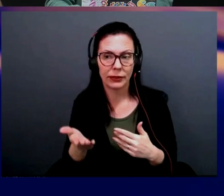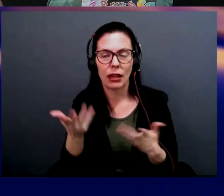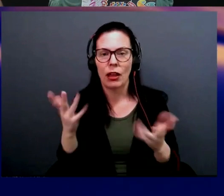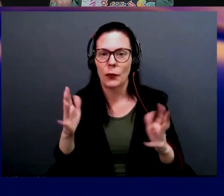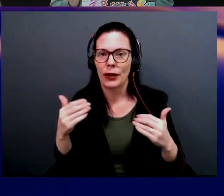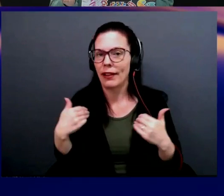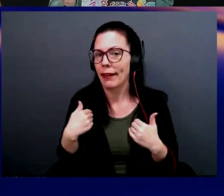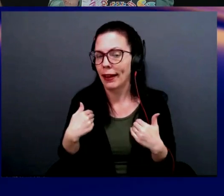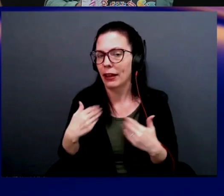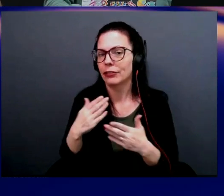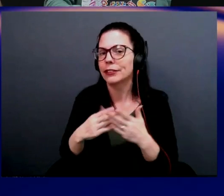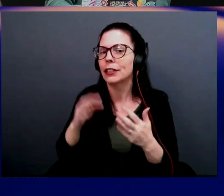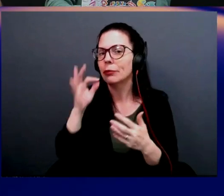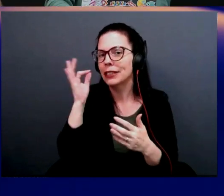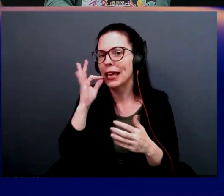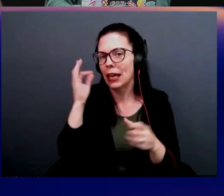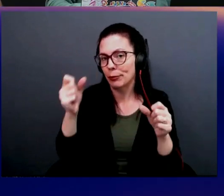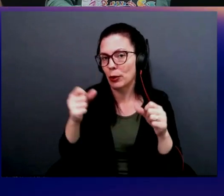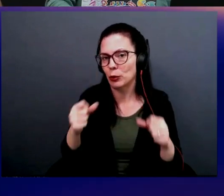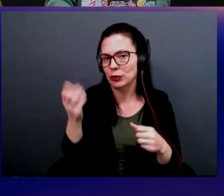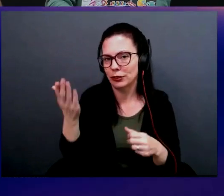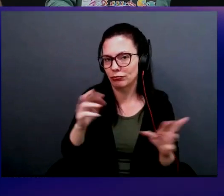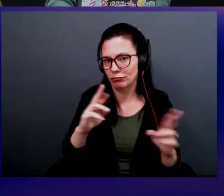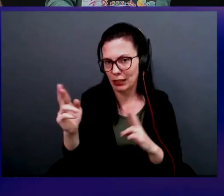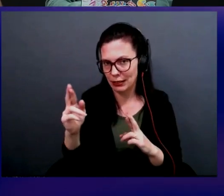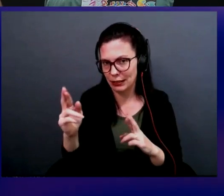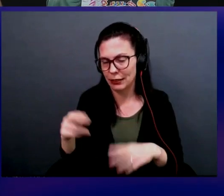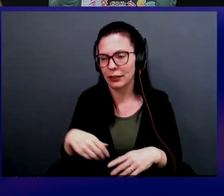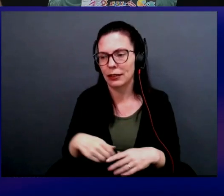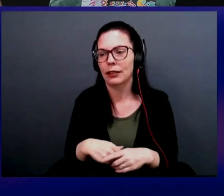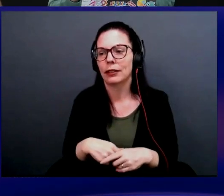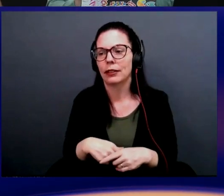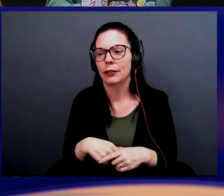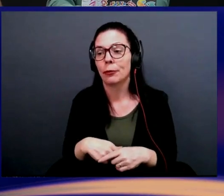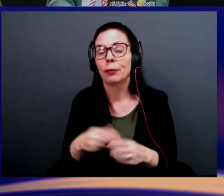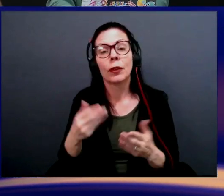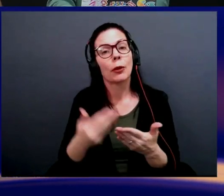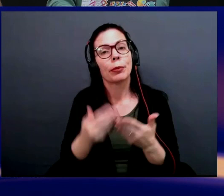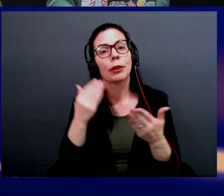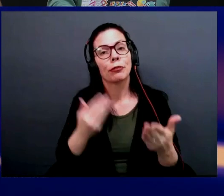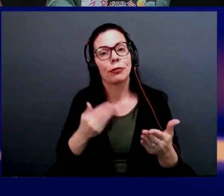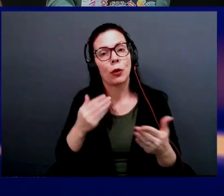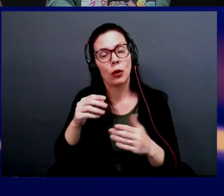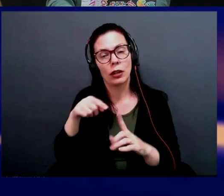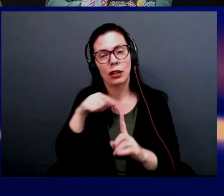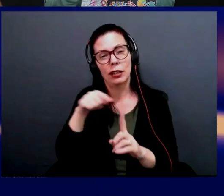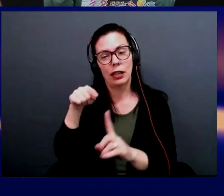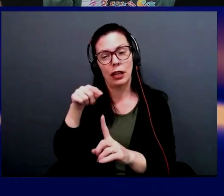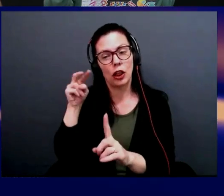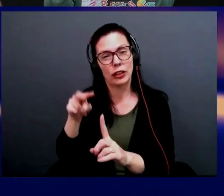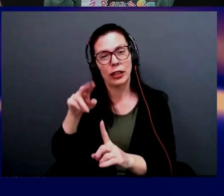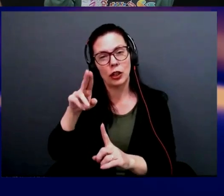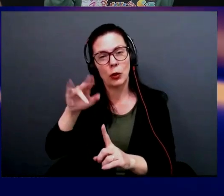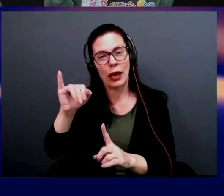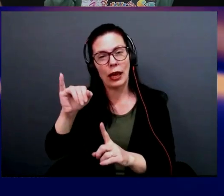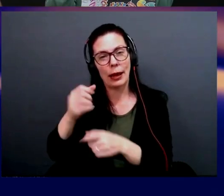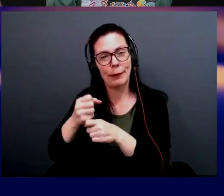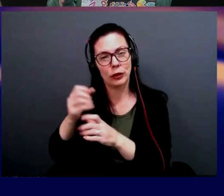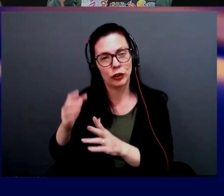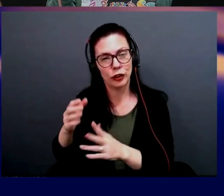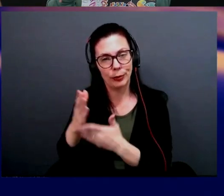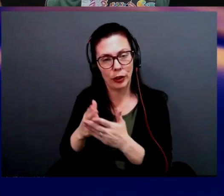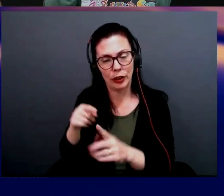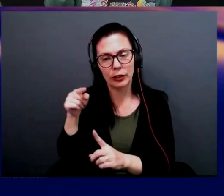some cat posts in here, and before I get into the UI builder piece, I also have basically